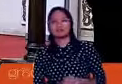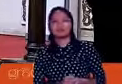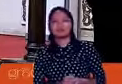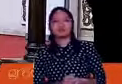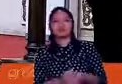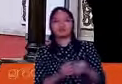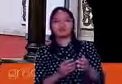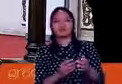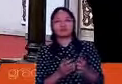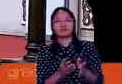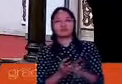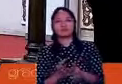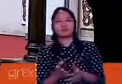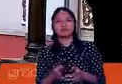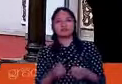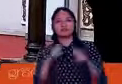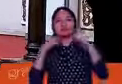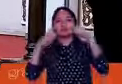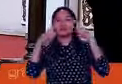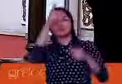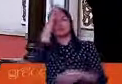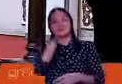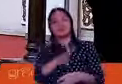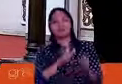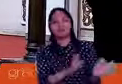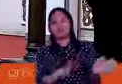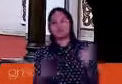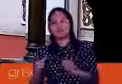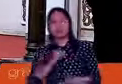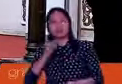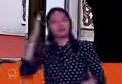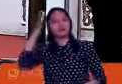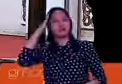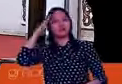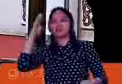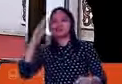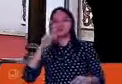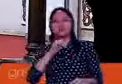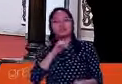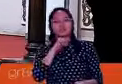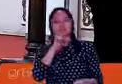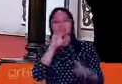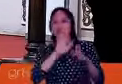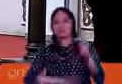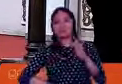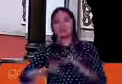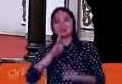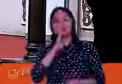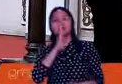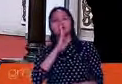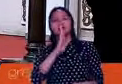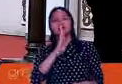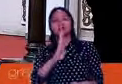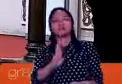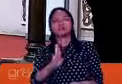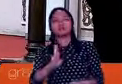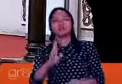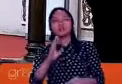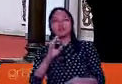Though some may say that God is dead, I know this cannot be.